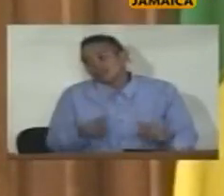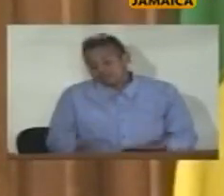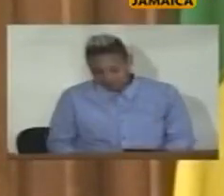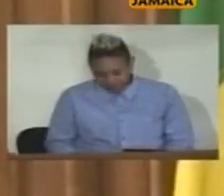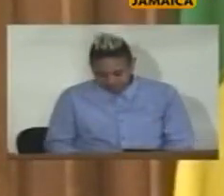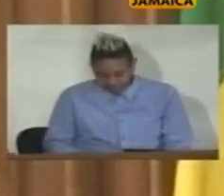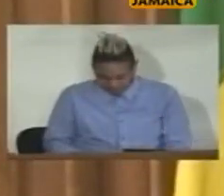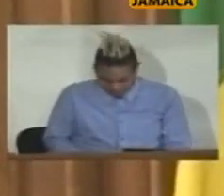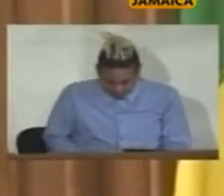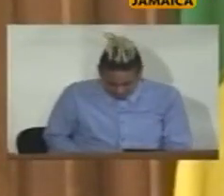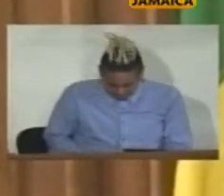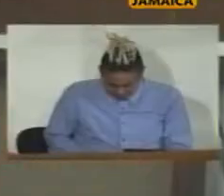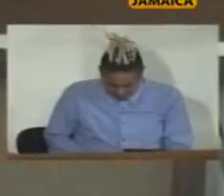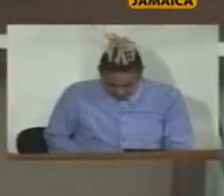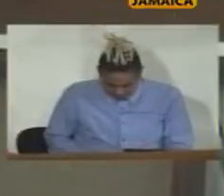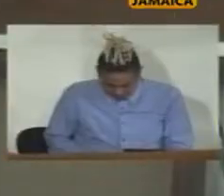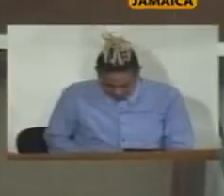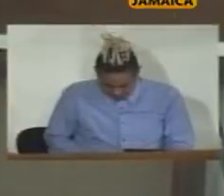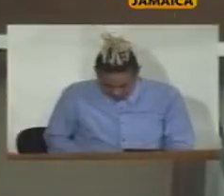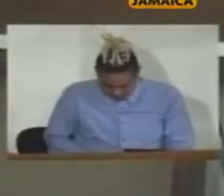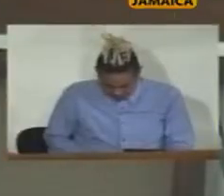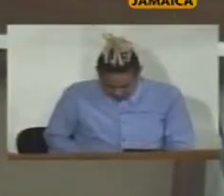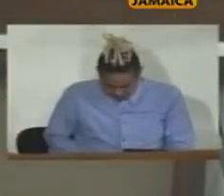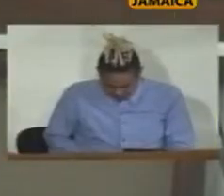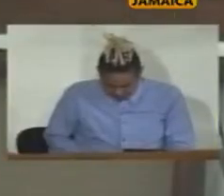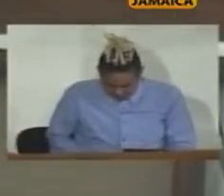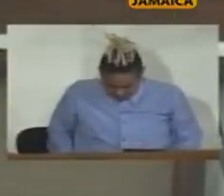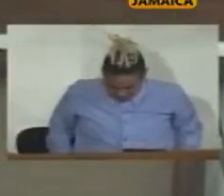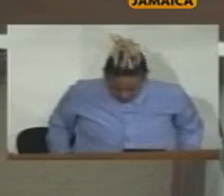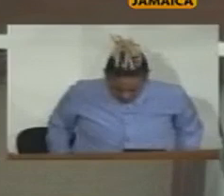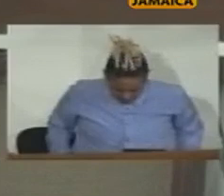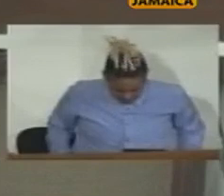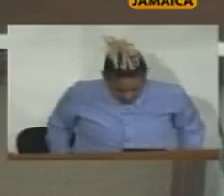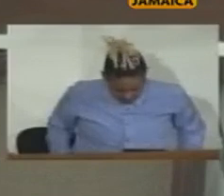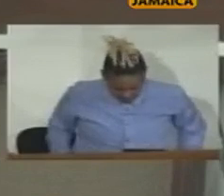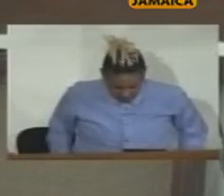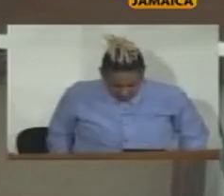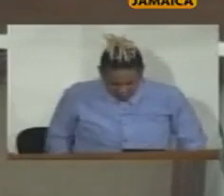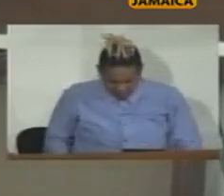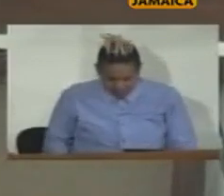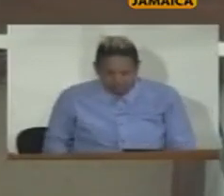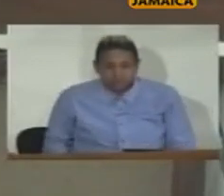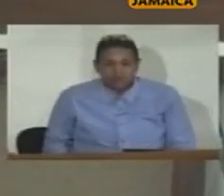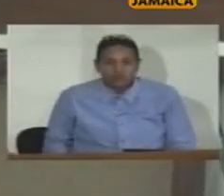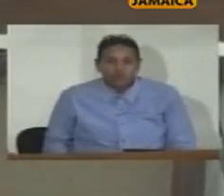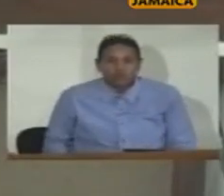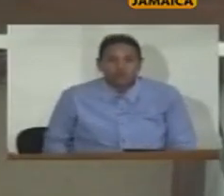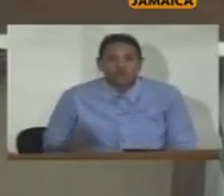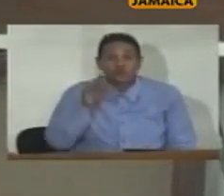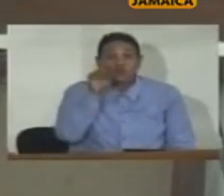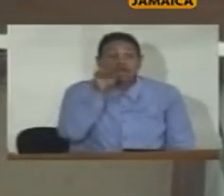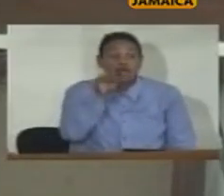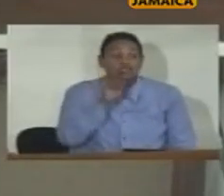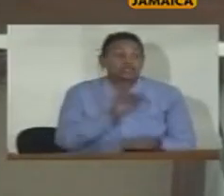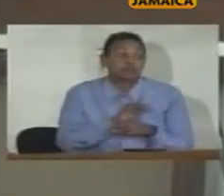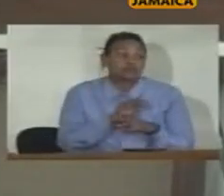answer. So the question I have framed is asking the minister, with response